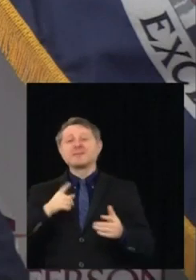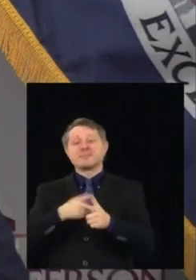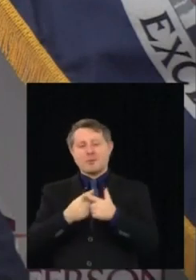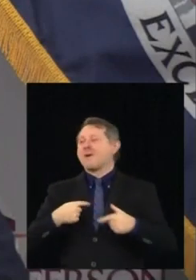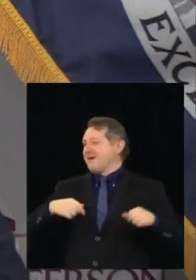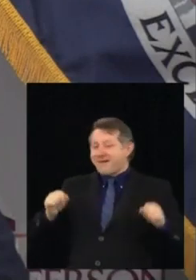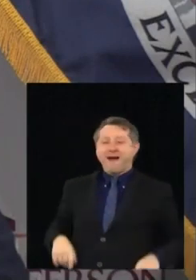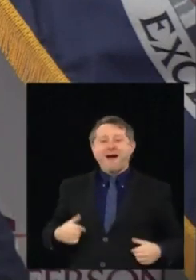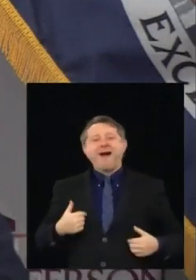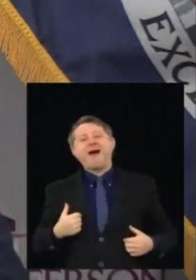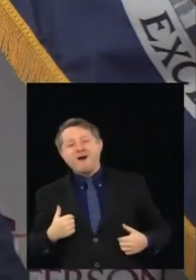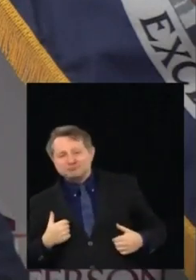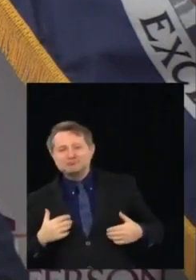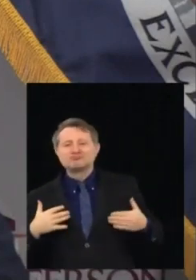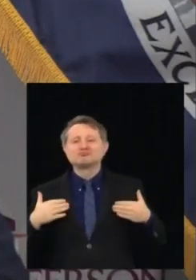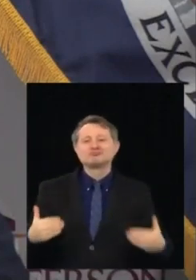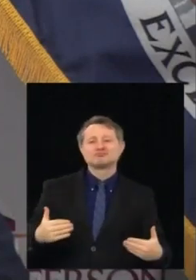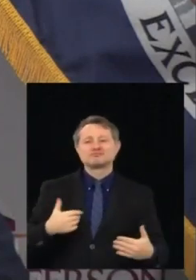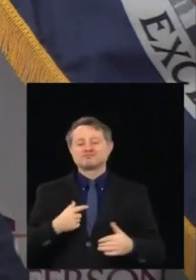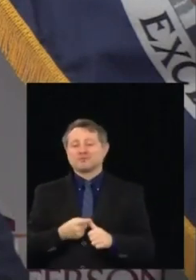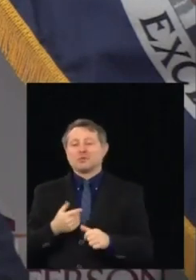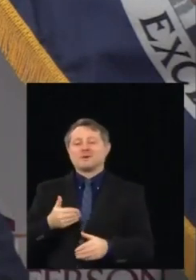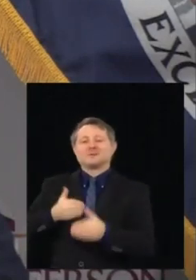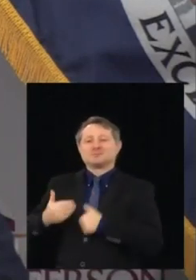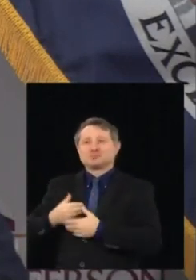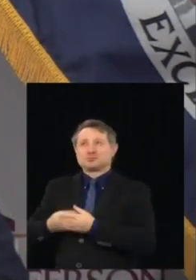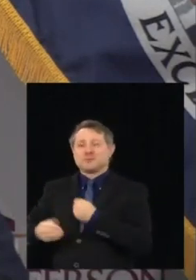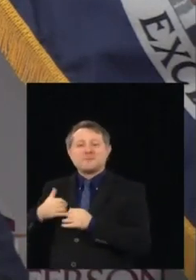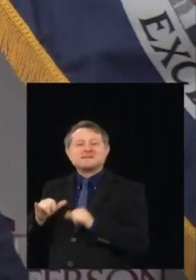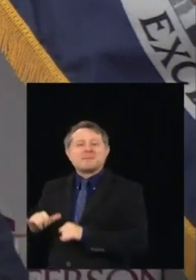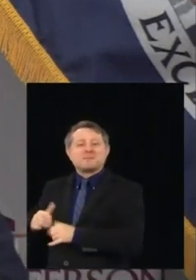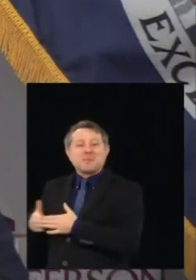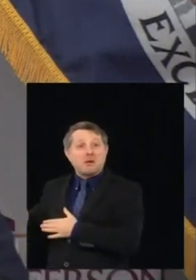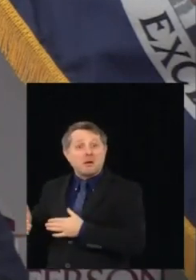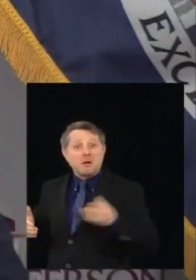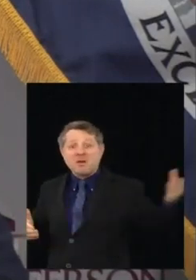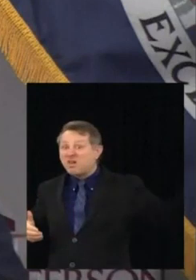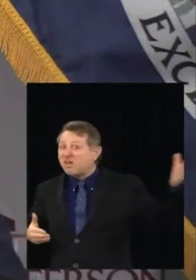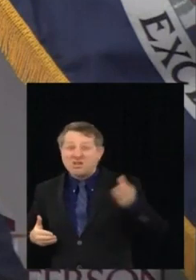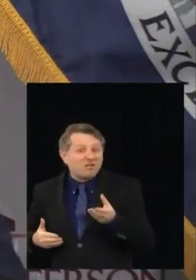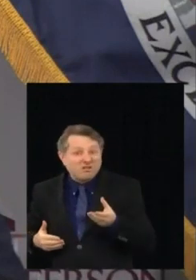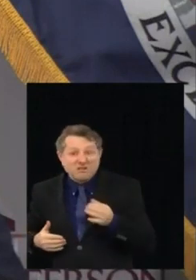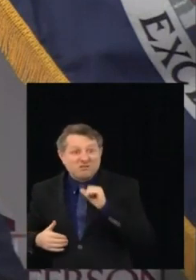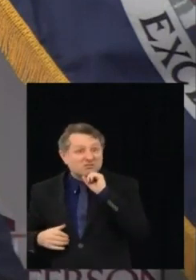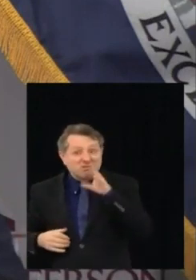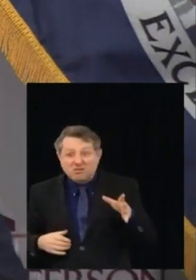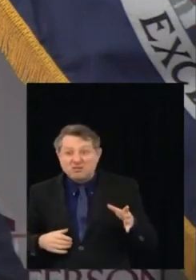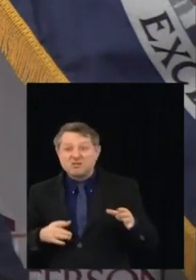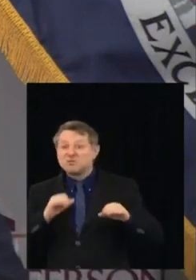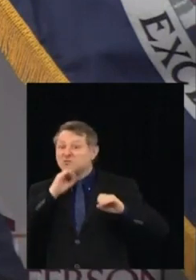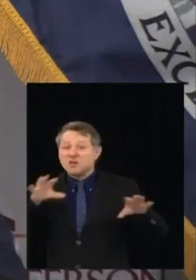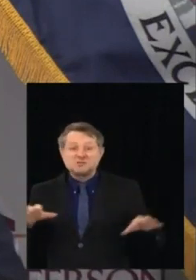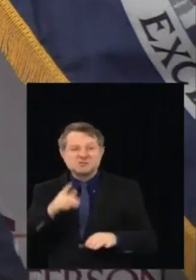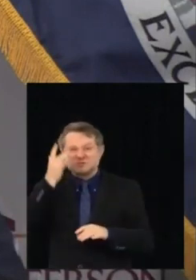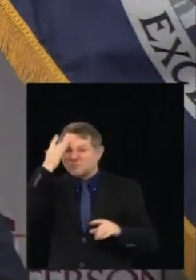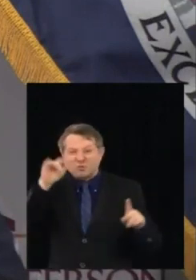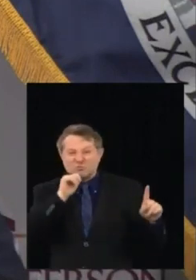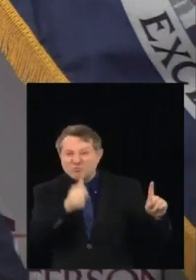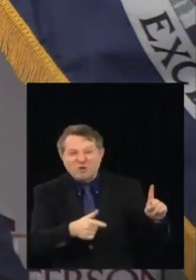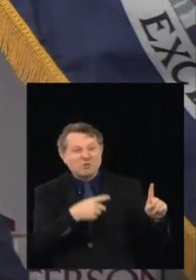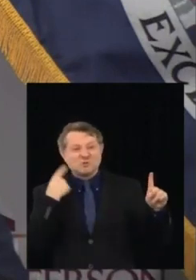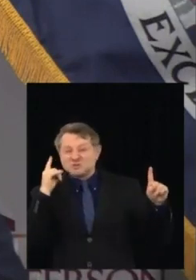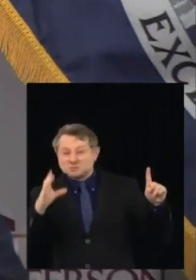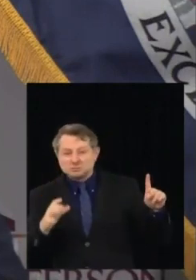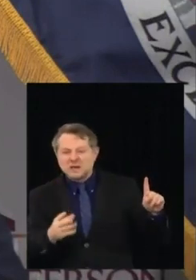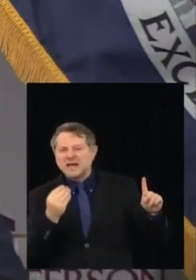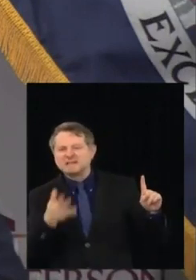plan that we had. But if we don't get Washington to act intelligently, which wouldn't shock any of us,